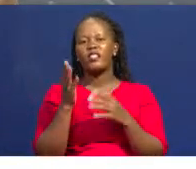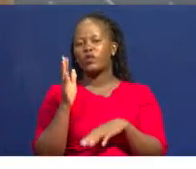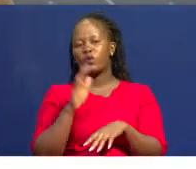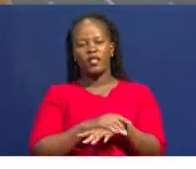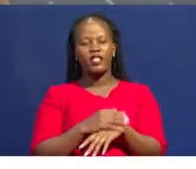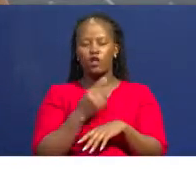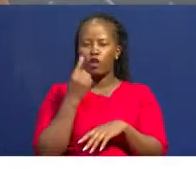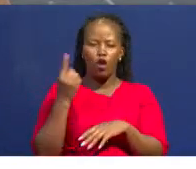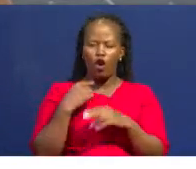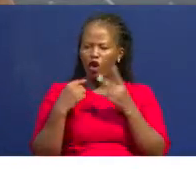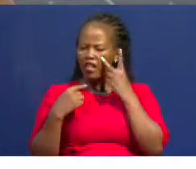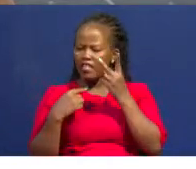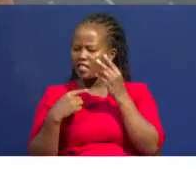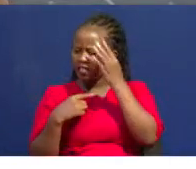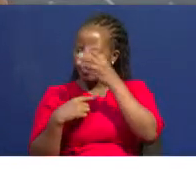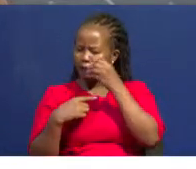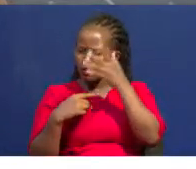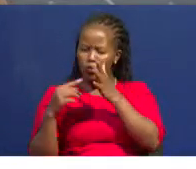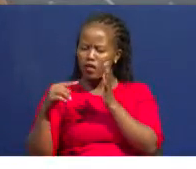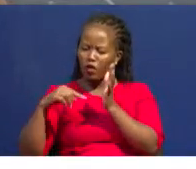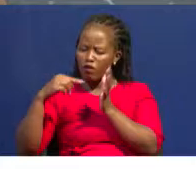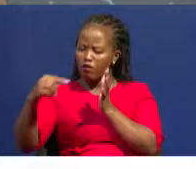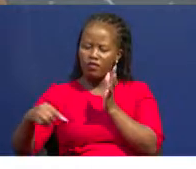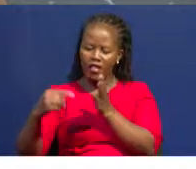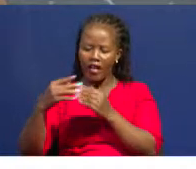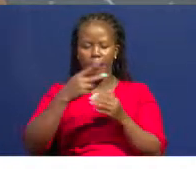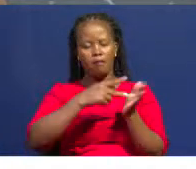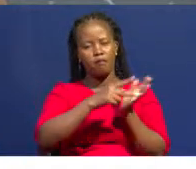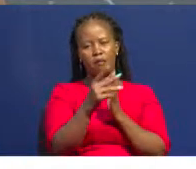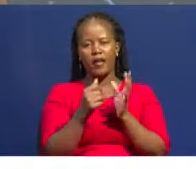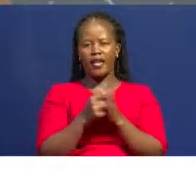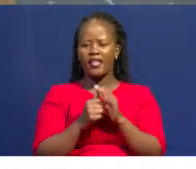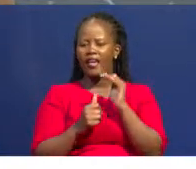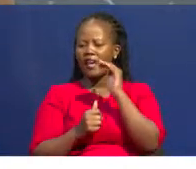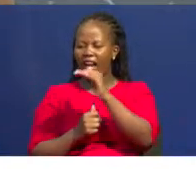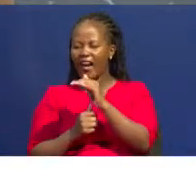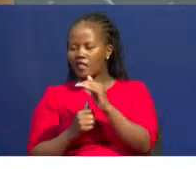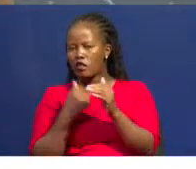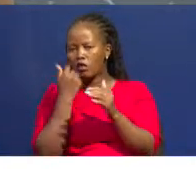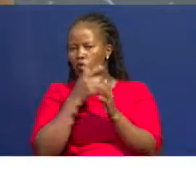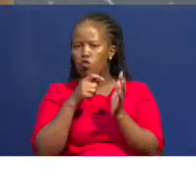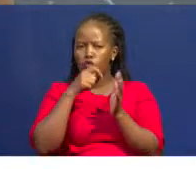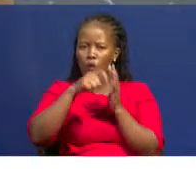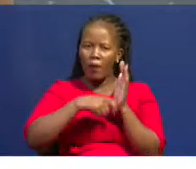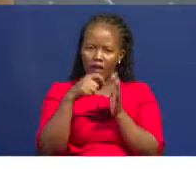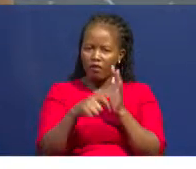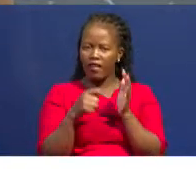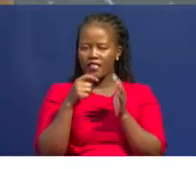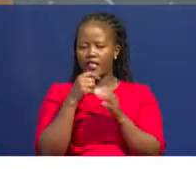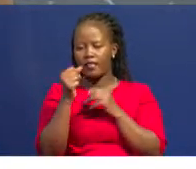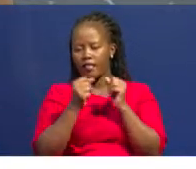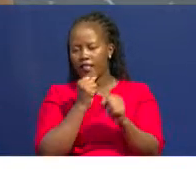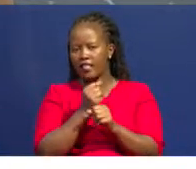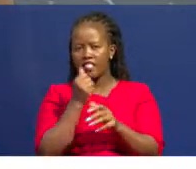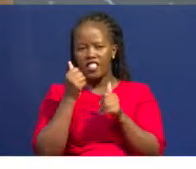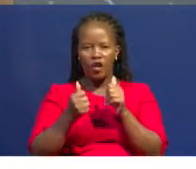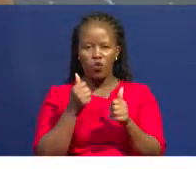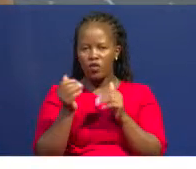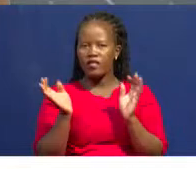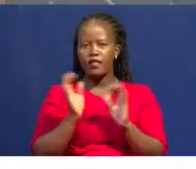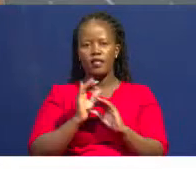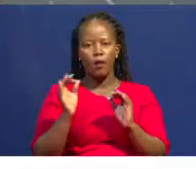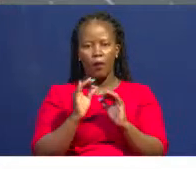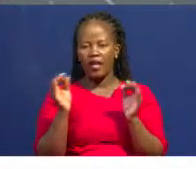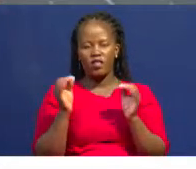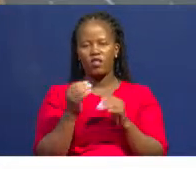the tire, just a tire. You need, even they don't ask the manufacturer of the year of the manufacturer of that tire. You just